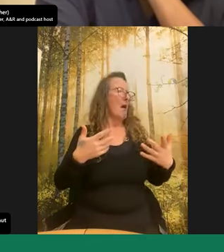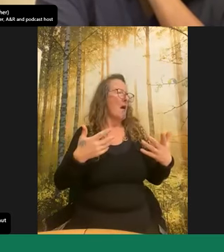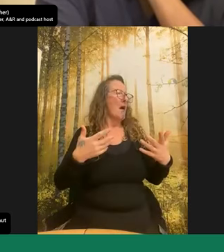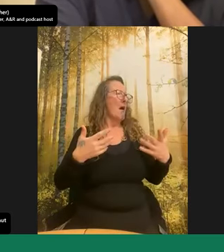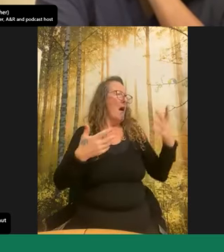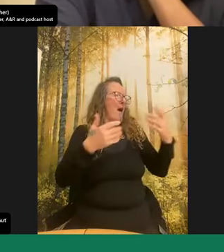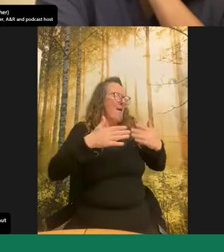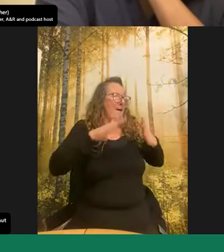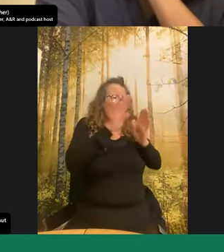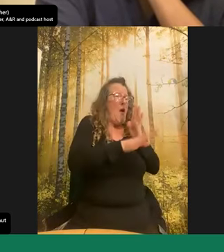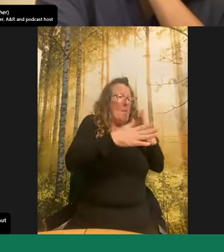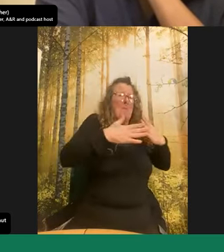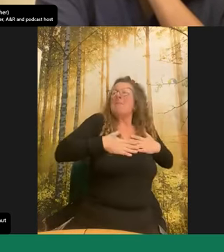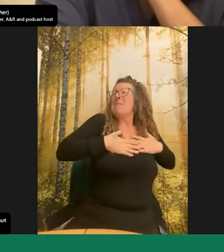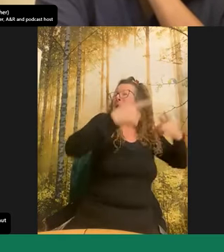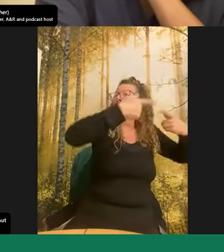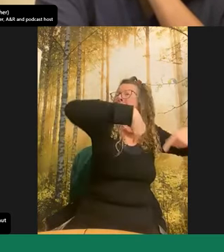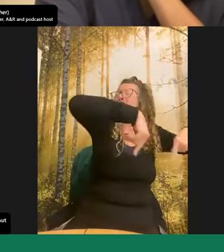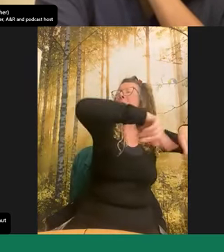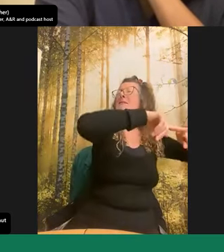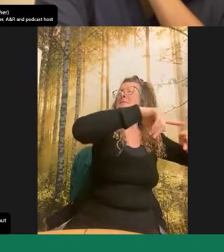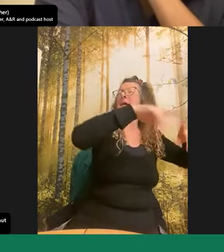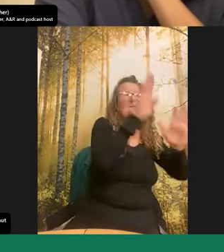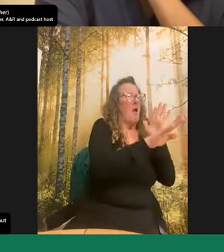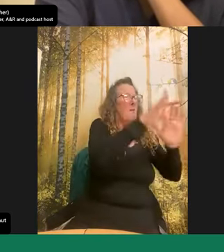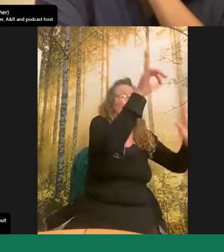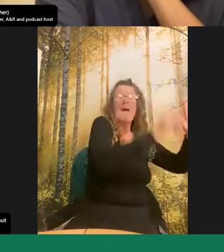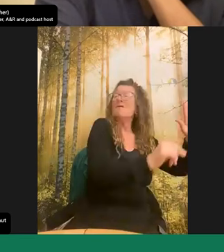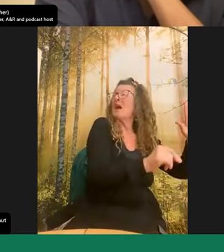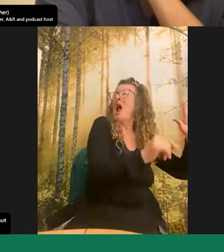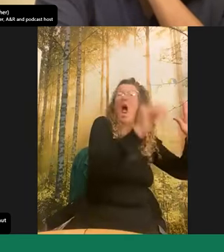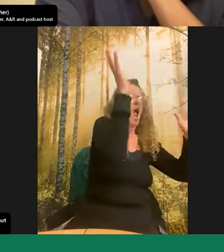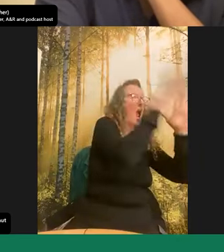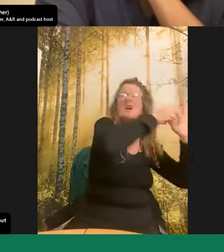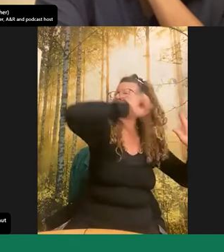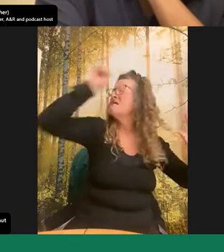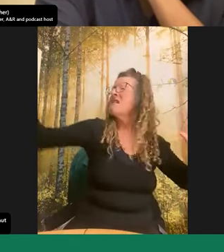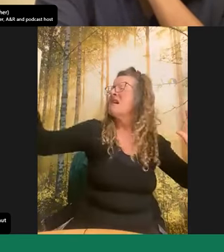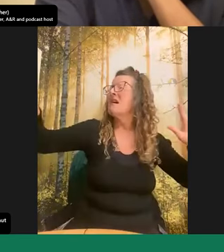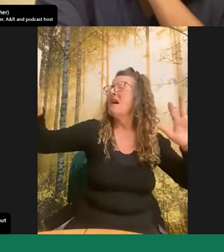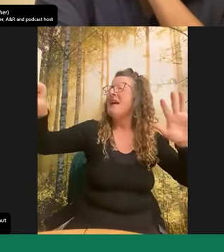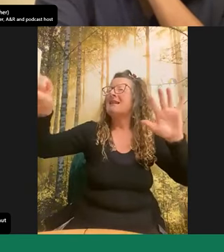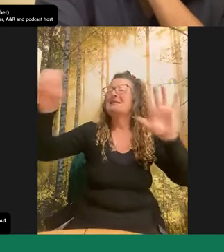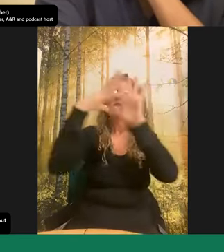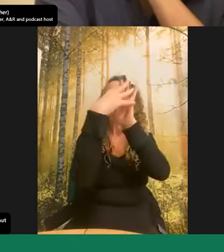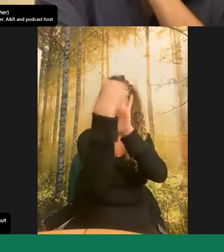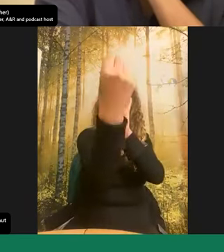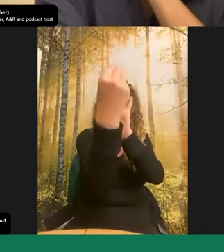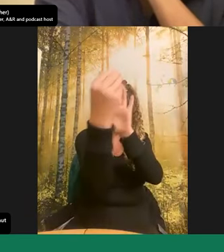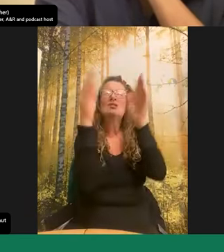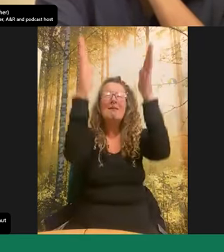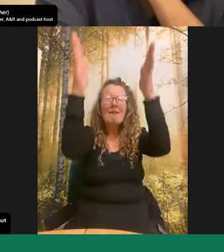from us. So for me, that's all in that little chest there. And it sits next to the other chest, which is